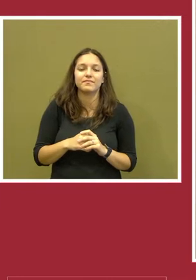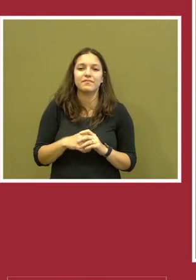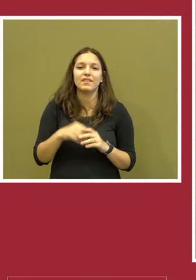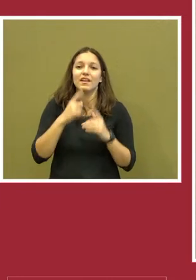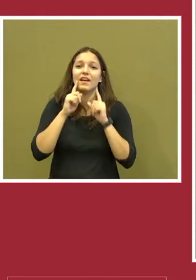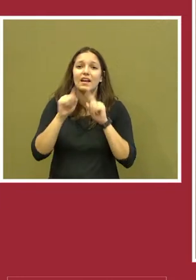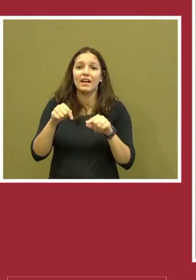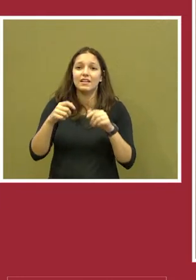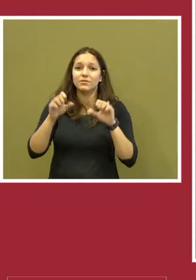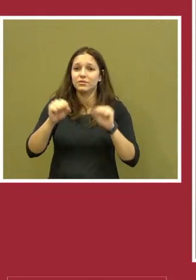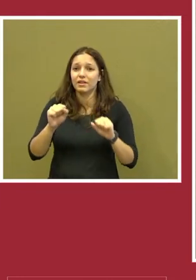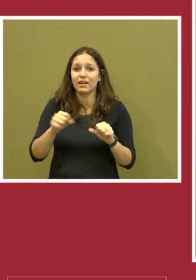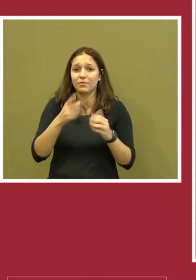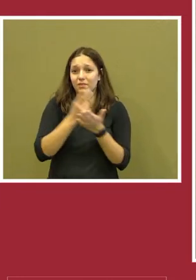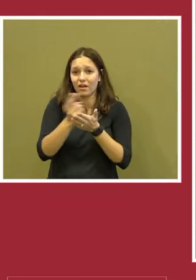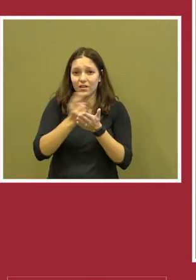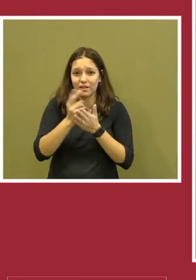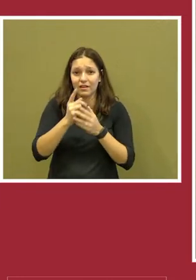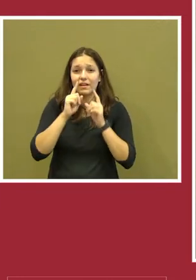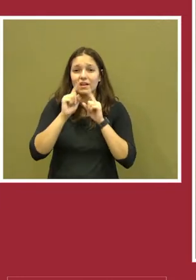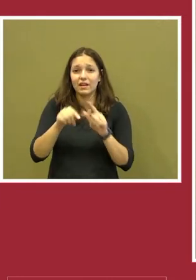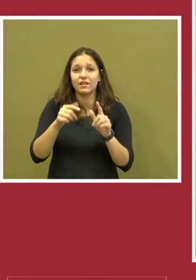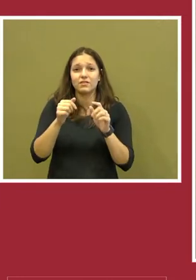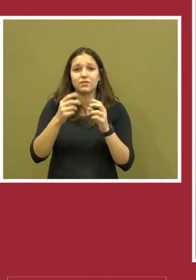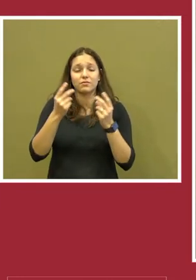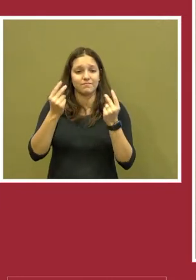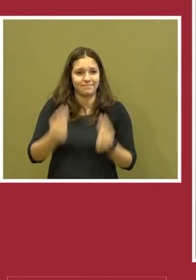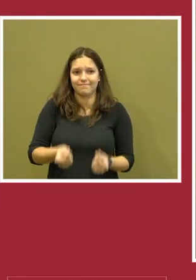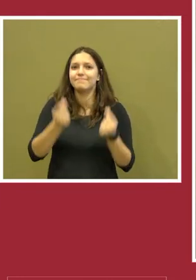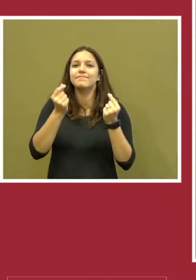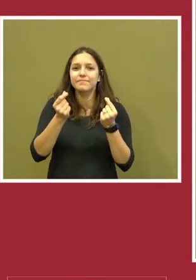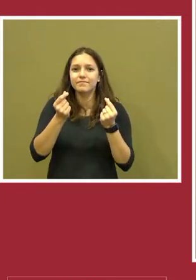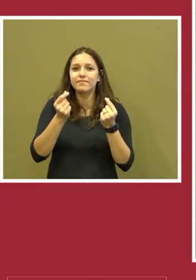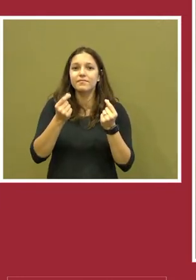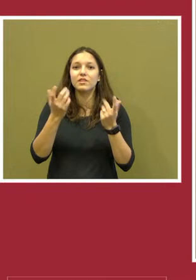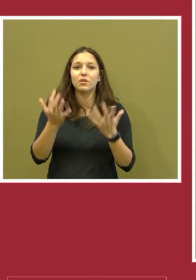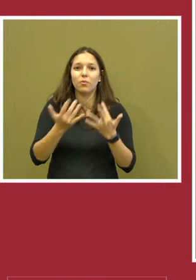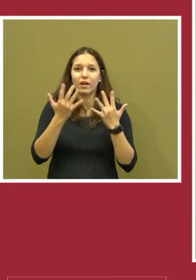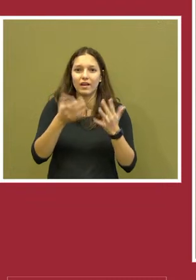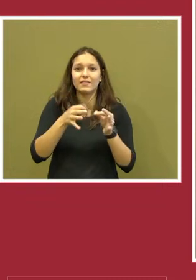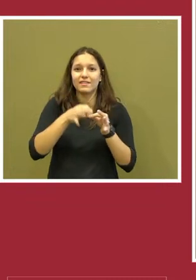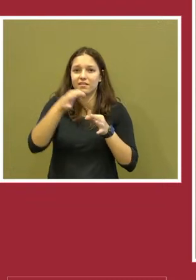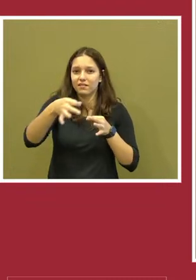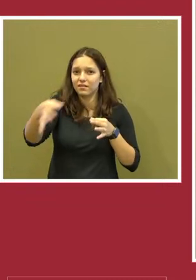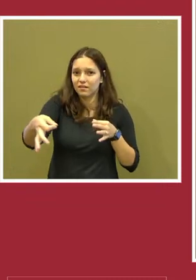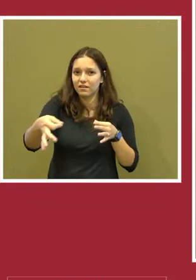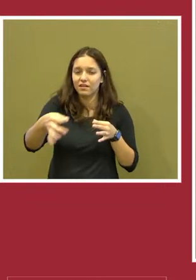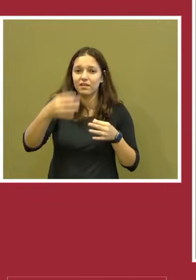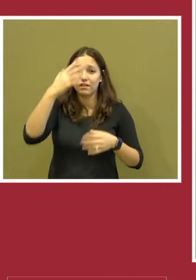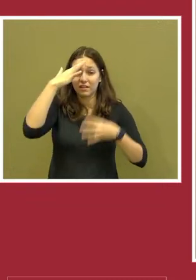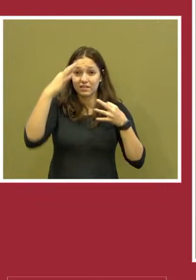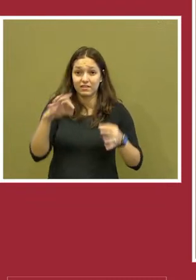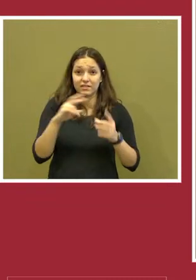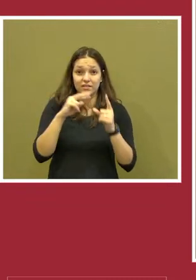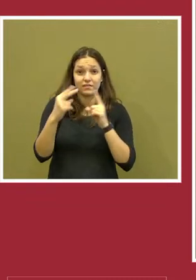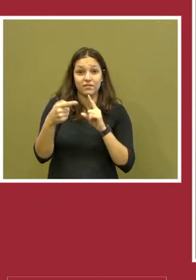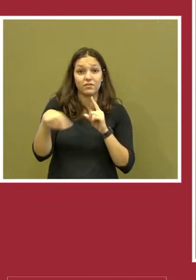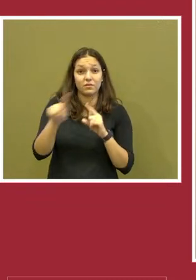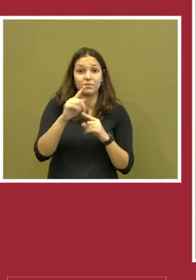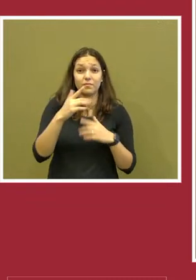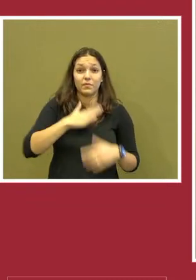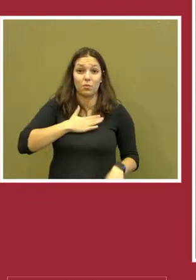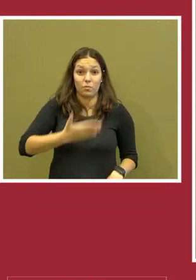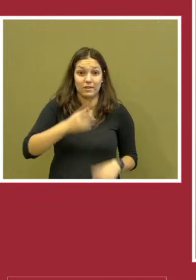you can with candor, and more importantly, answer with immediacy. When you wait, when you delay, or when you determine the view that you're willing to